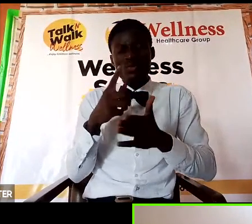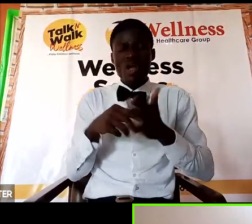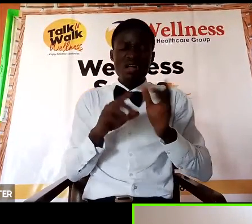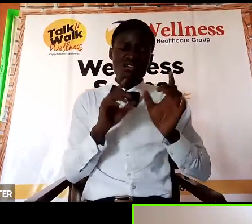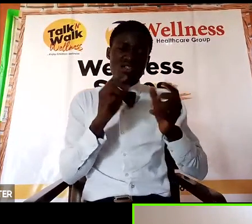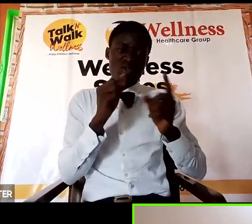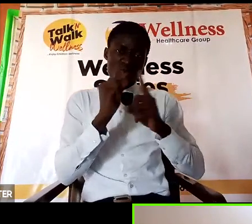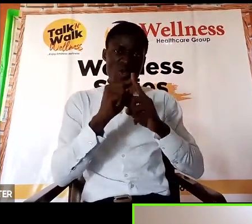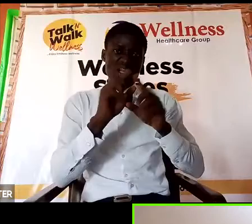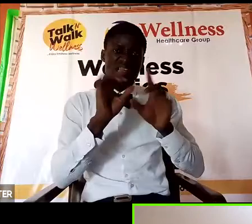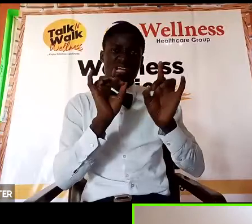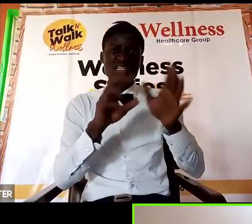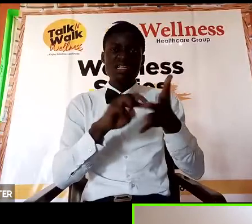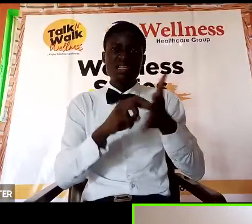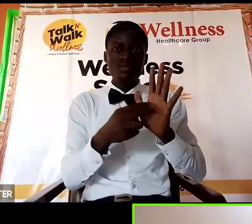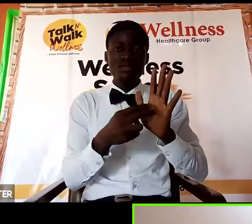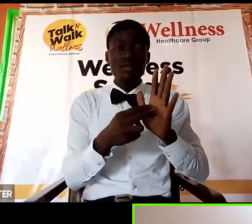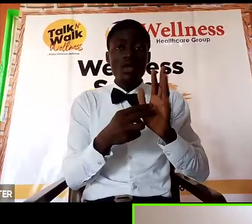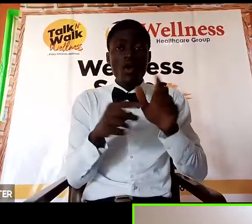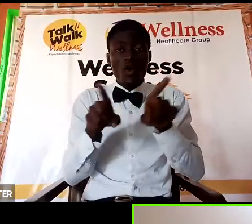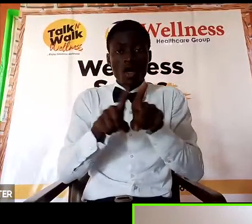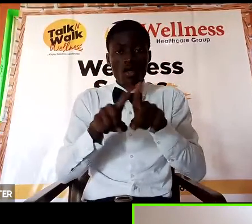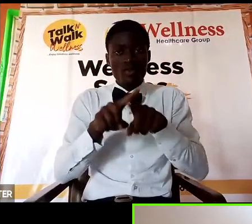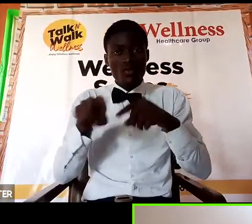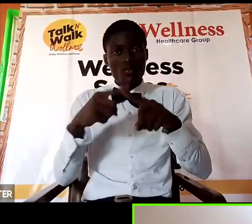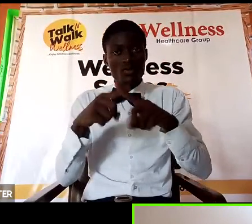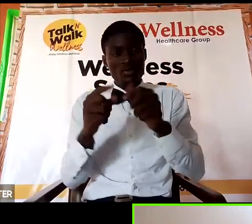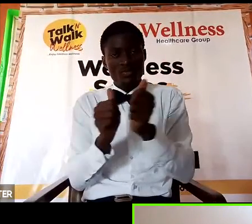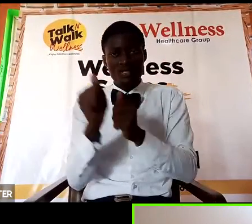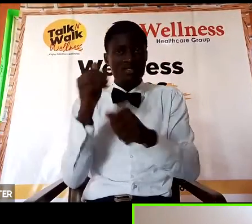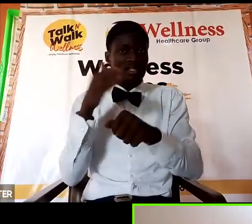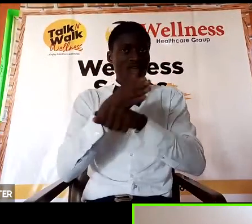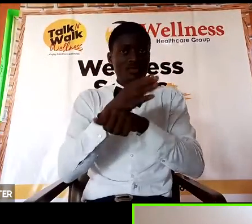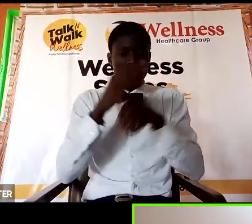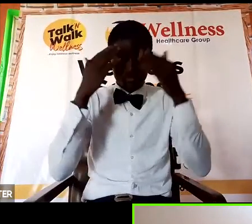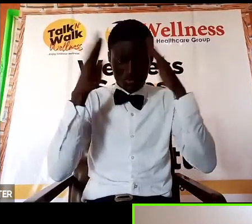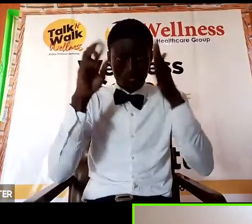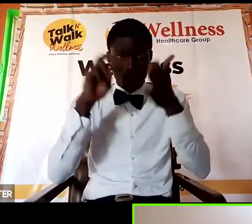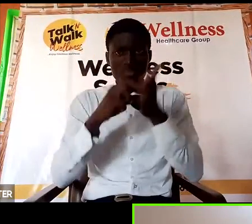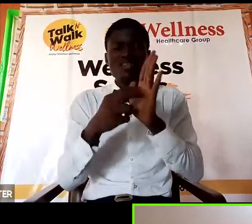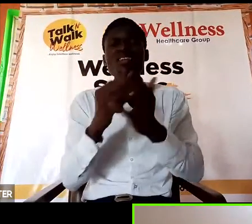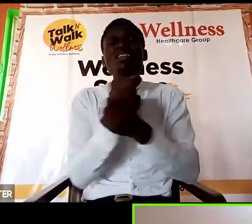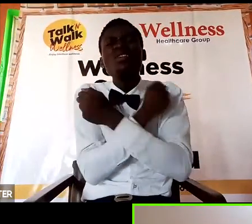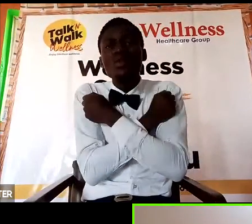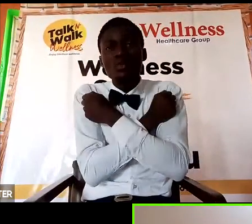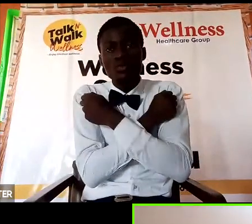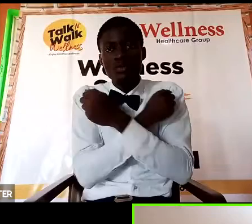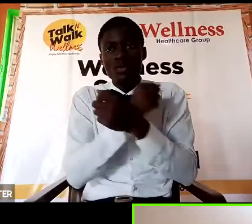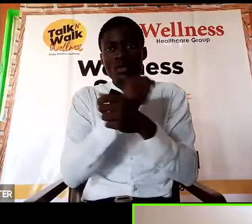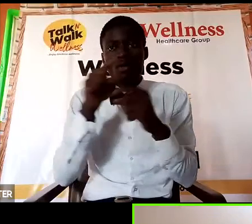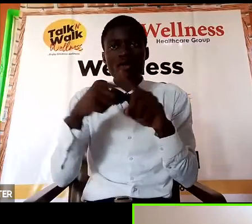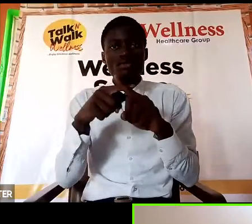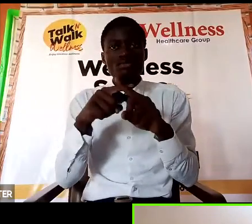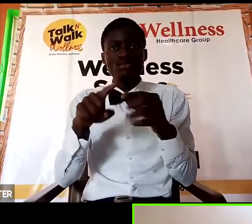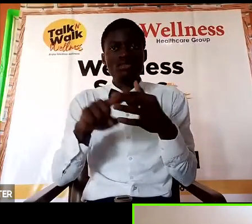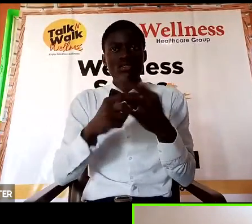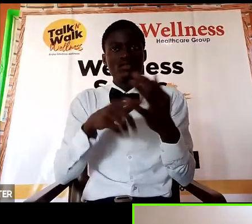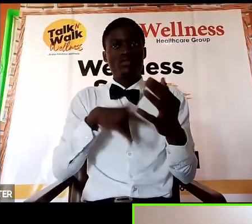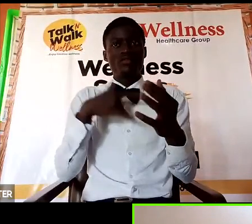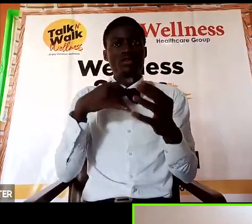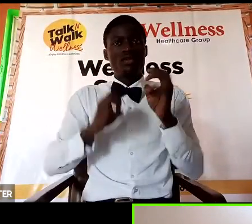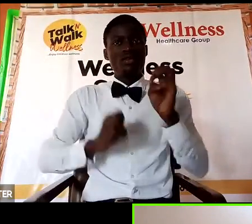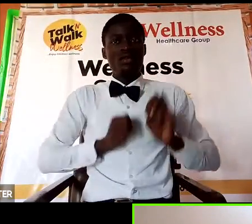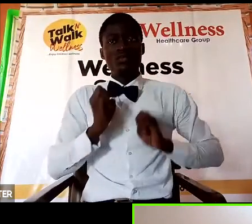passed across to you, you really don't understand what it means. What love means, you really don't really, but you just know that, oh, this person hugged